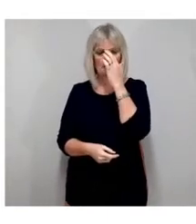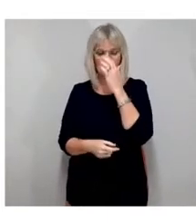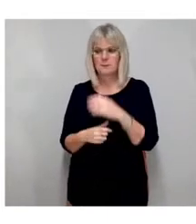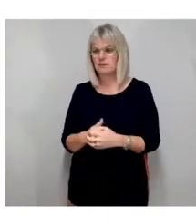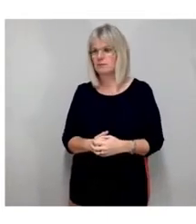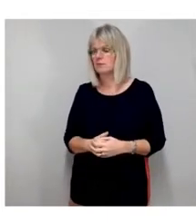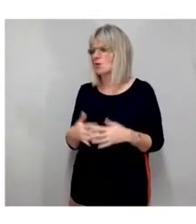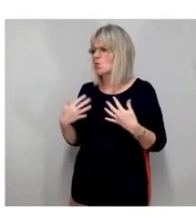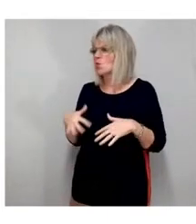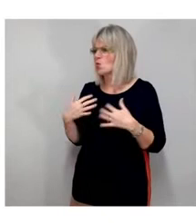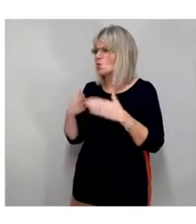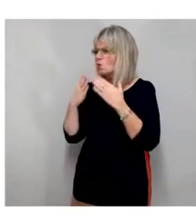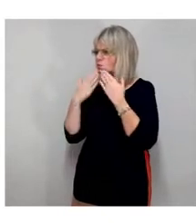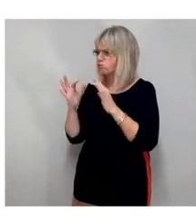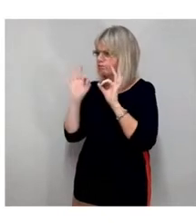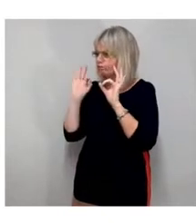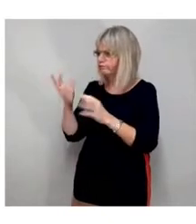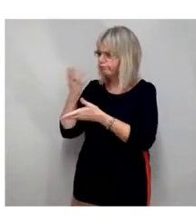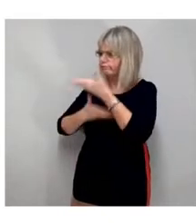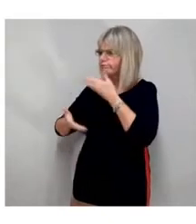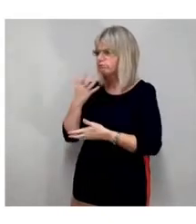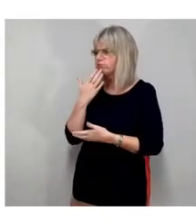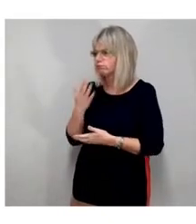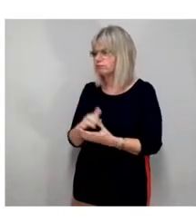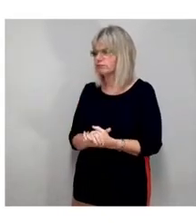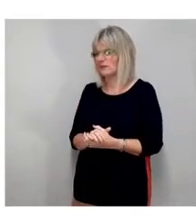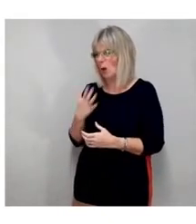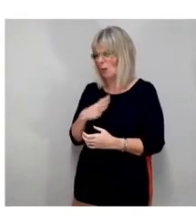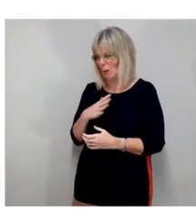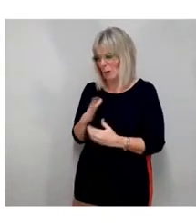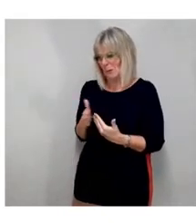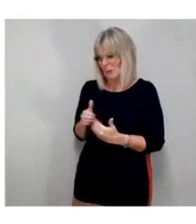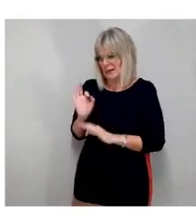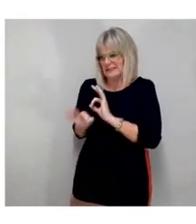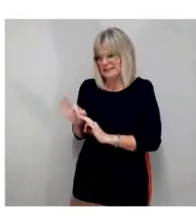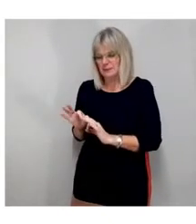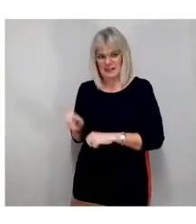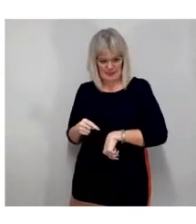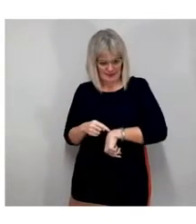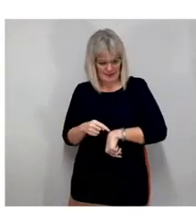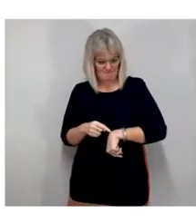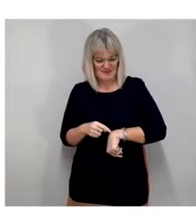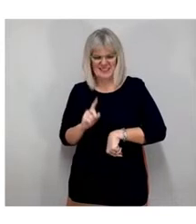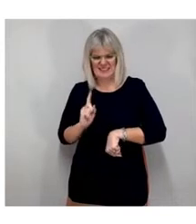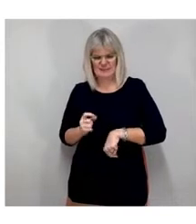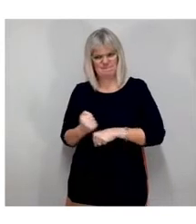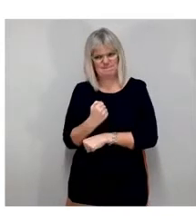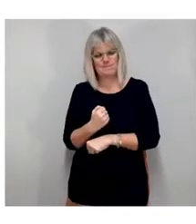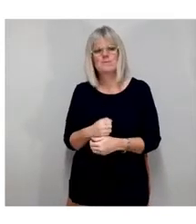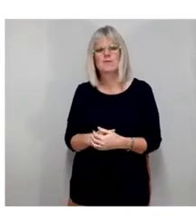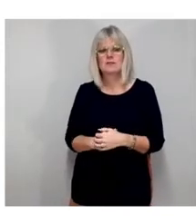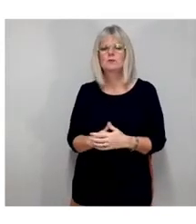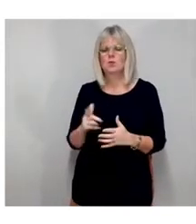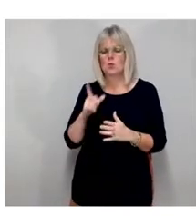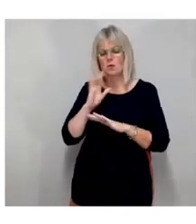hear. It's almost like I want to start asking more questions, but I can't because we've got to be conscious of time. So we'll move on and talk